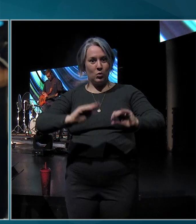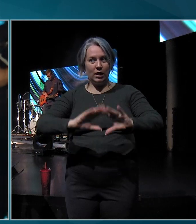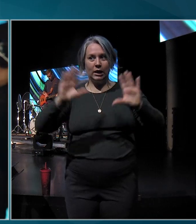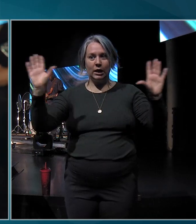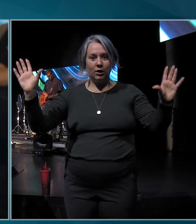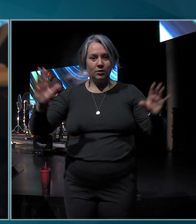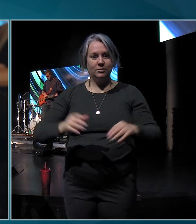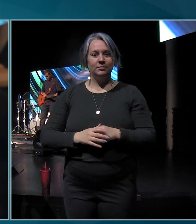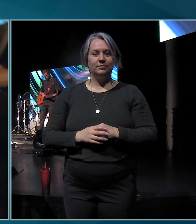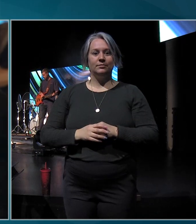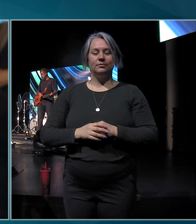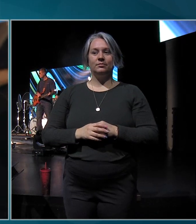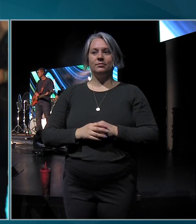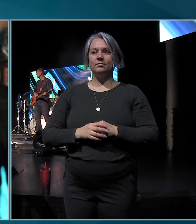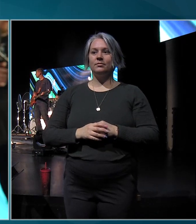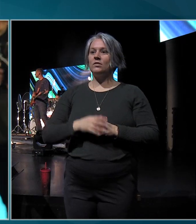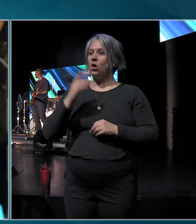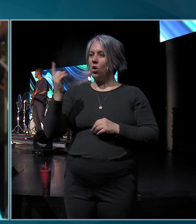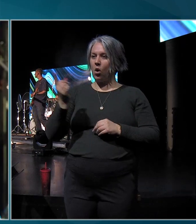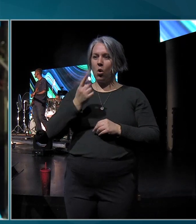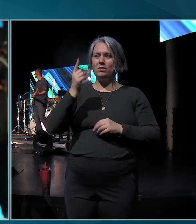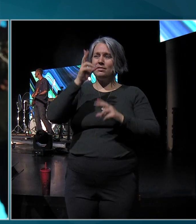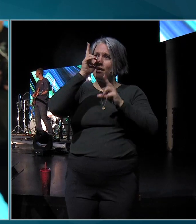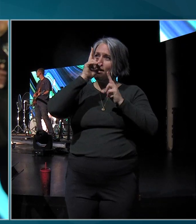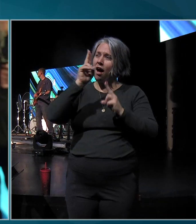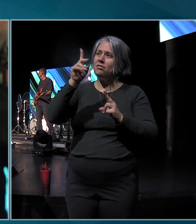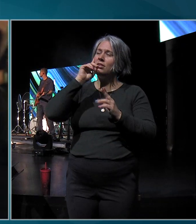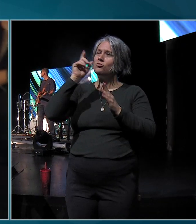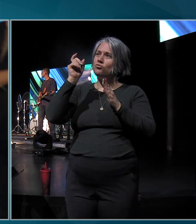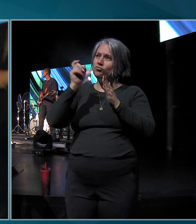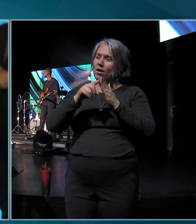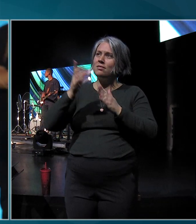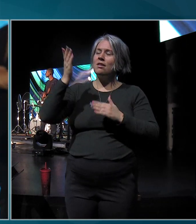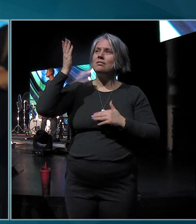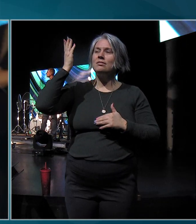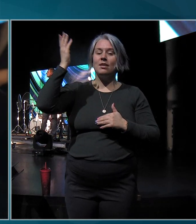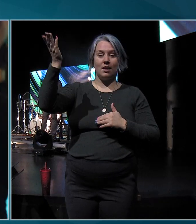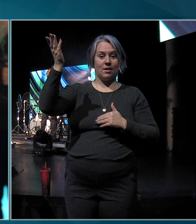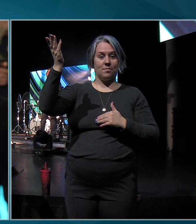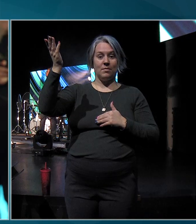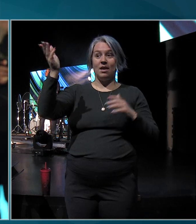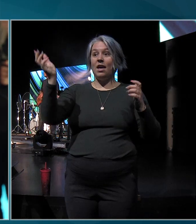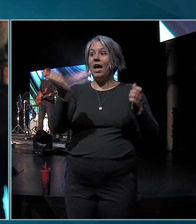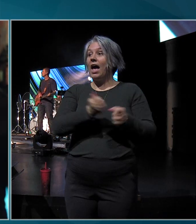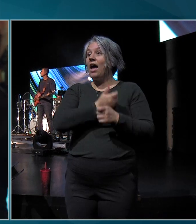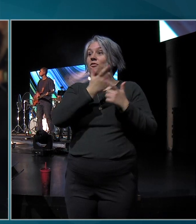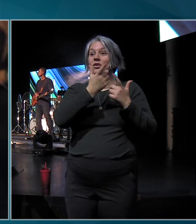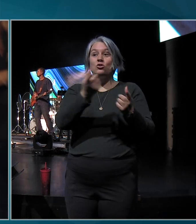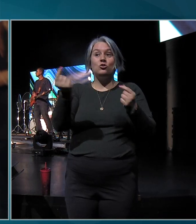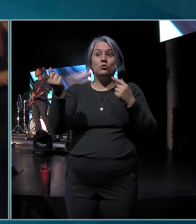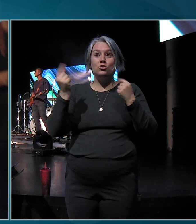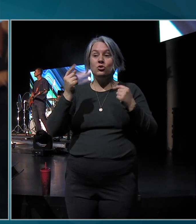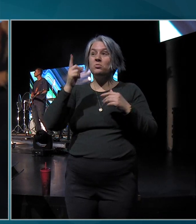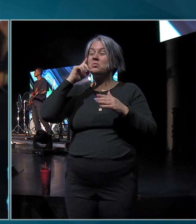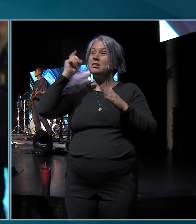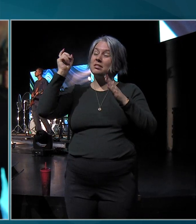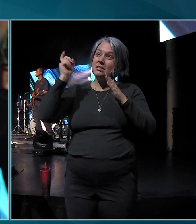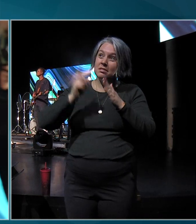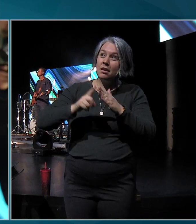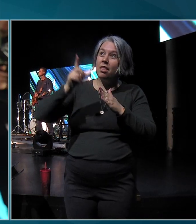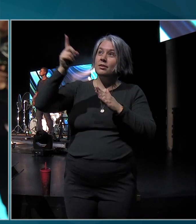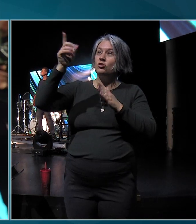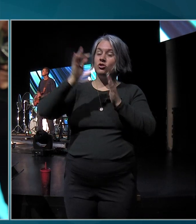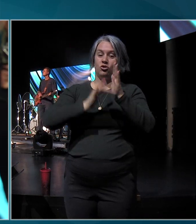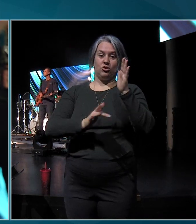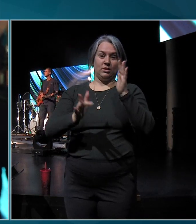In all your ways acknowledge the Lord, in everything you do acknowledge